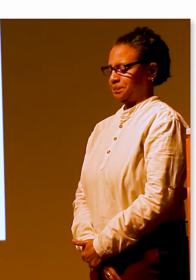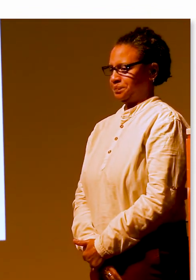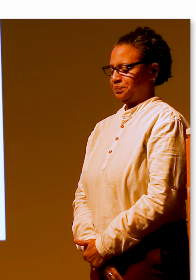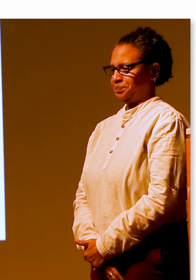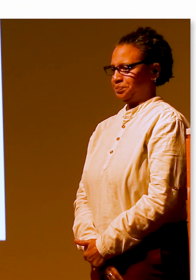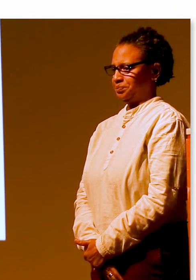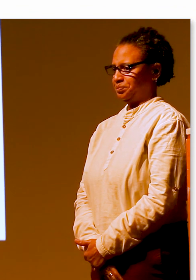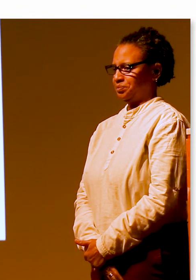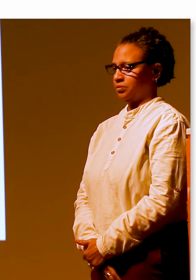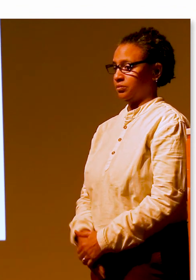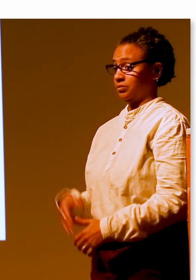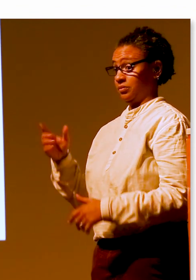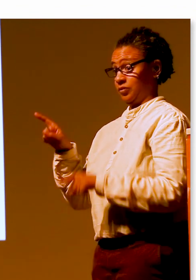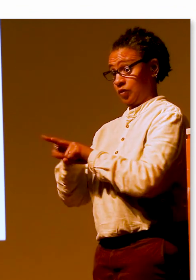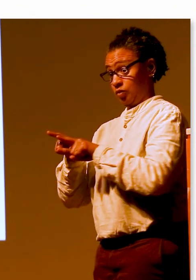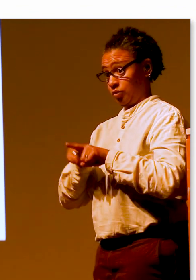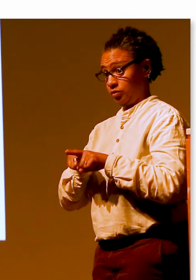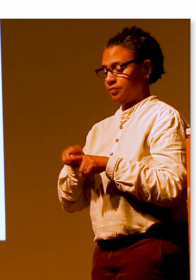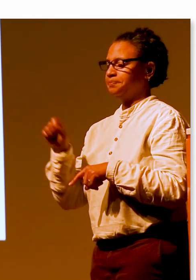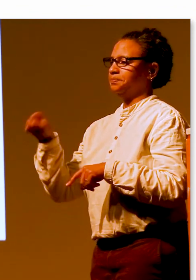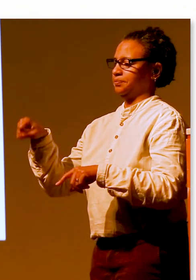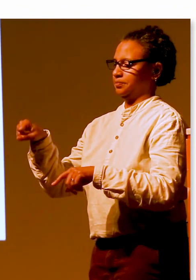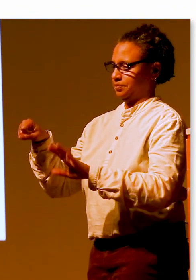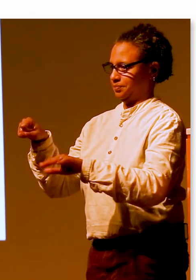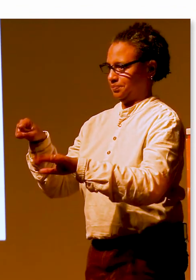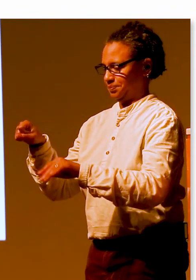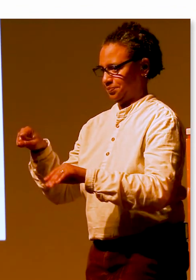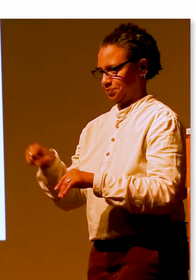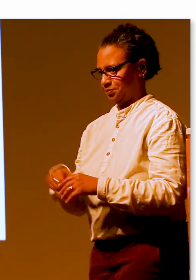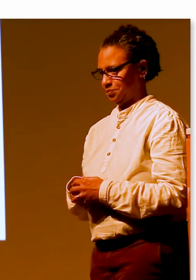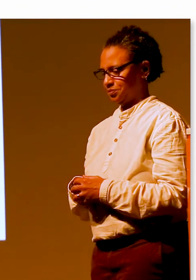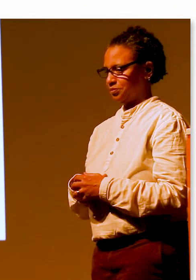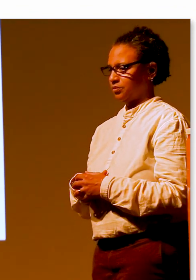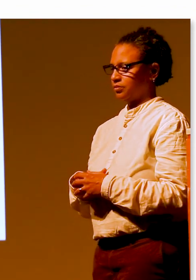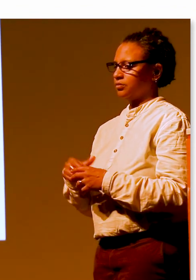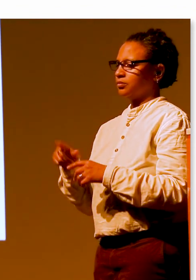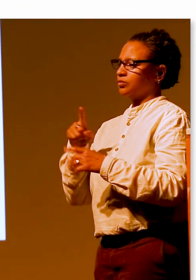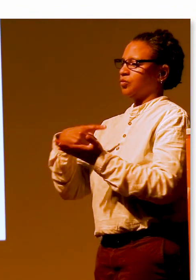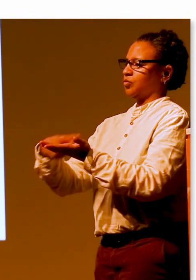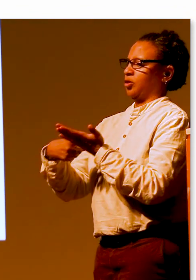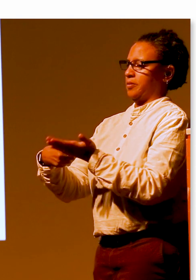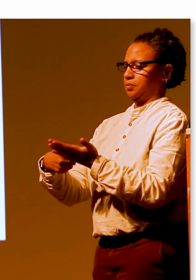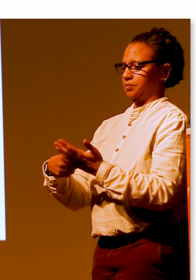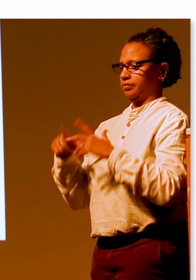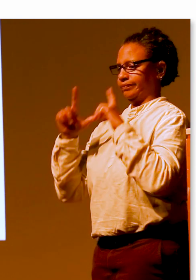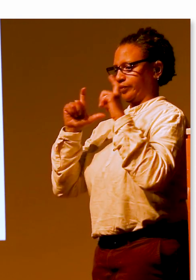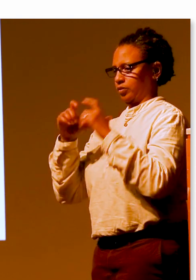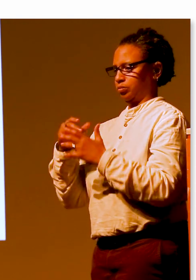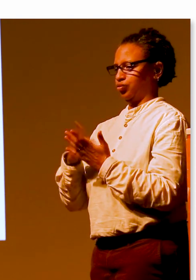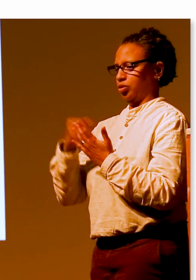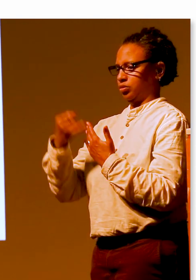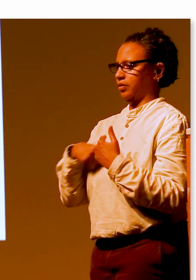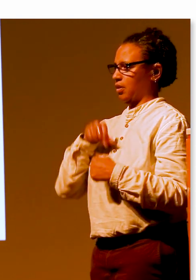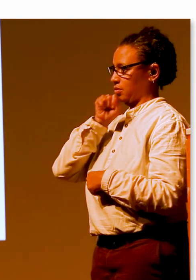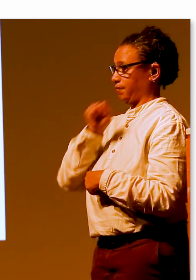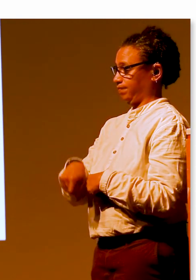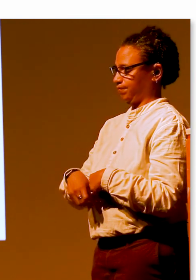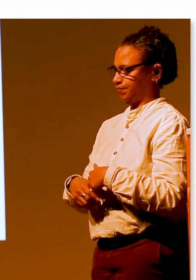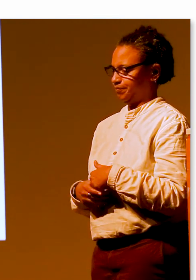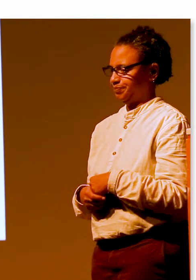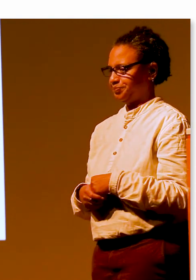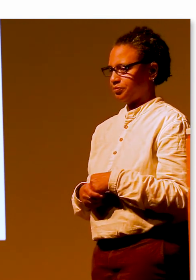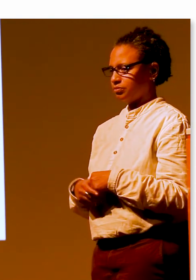And, oh, yes. So I also wanted to talk about some photography projects that I love, just to make this a real photography